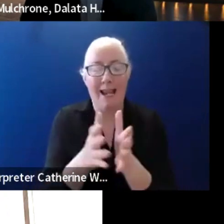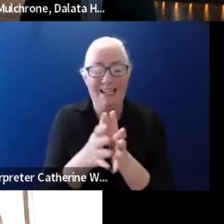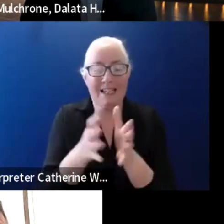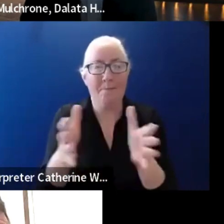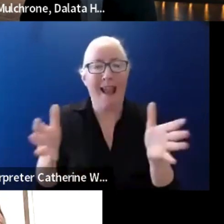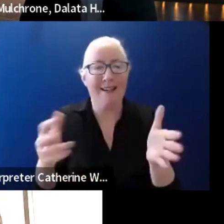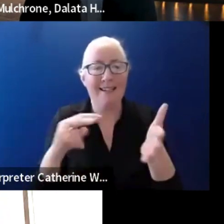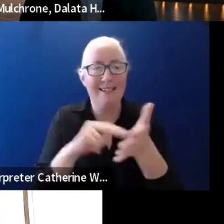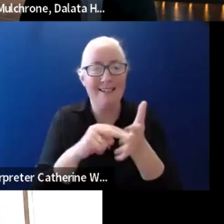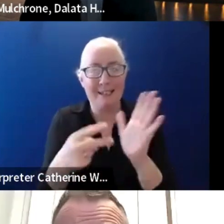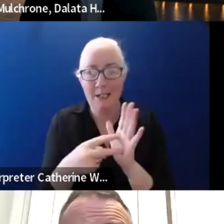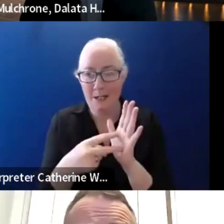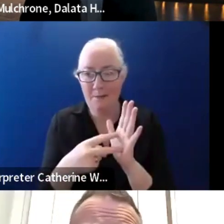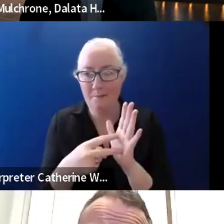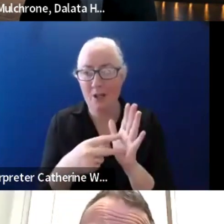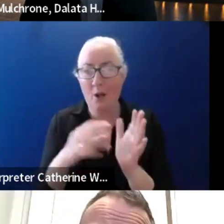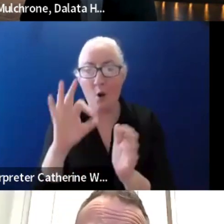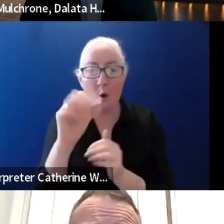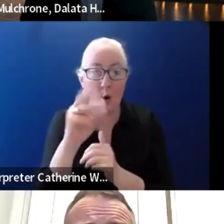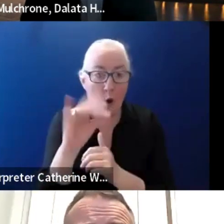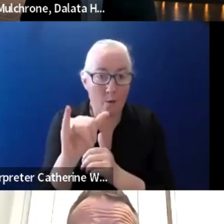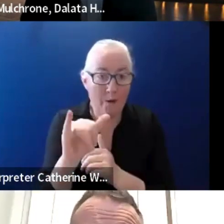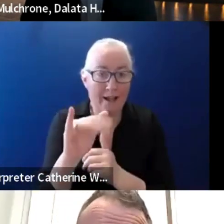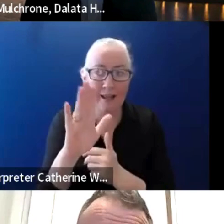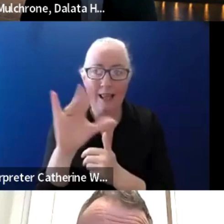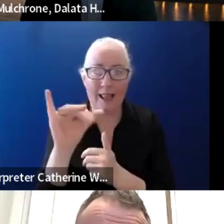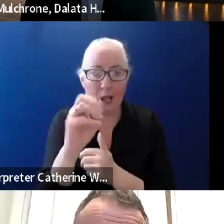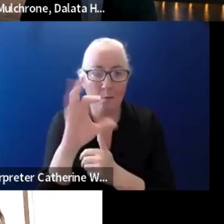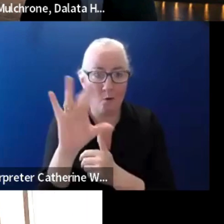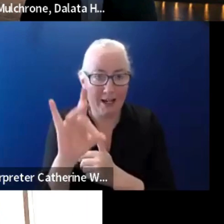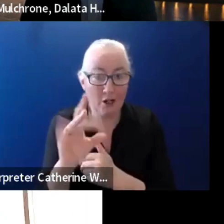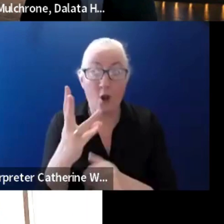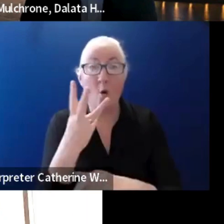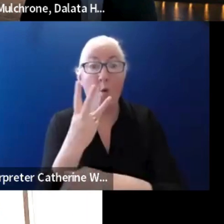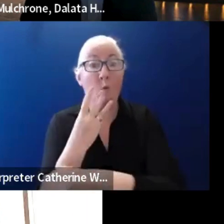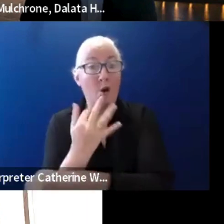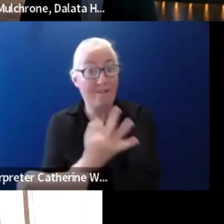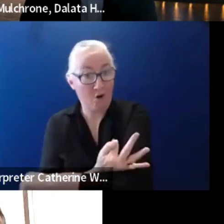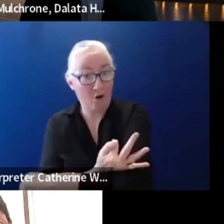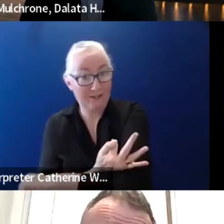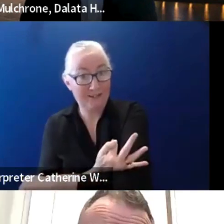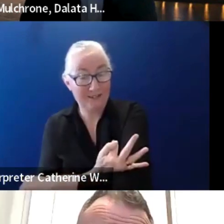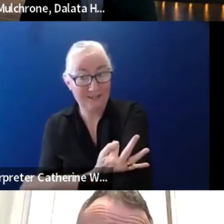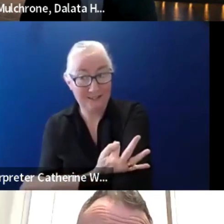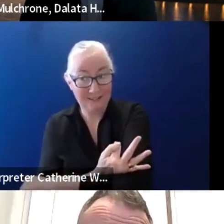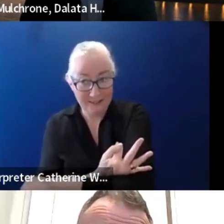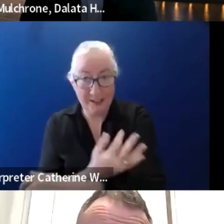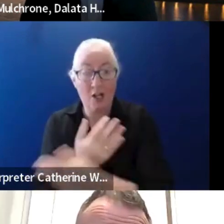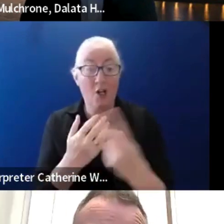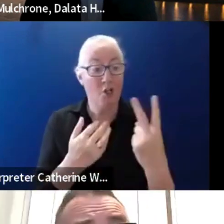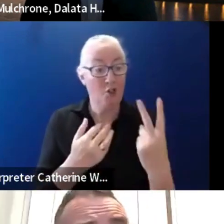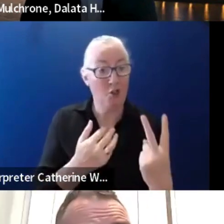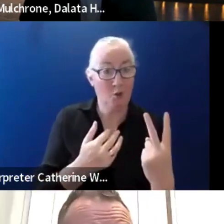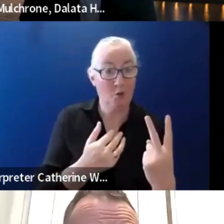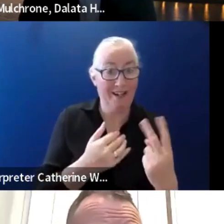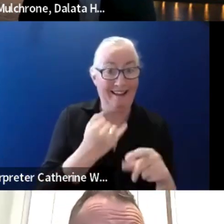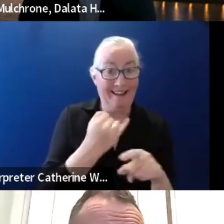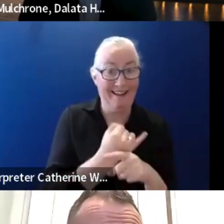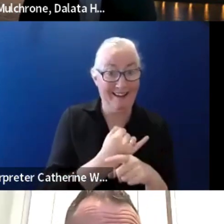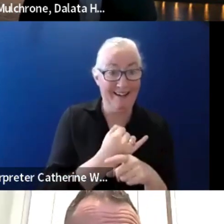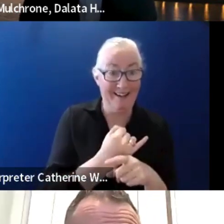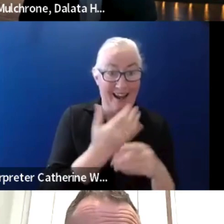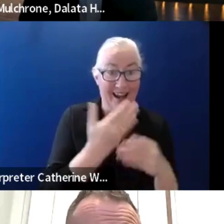to, as you said, Daragh, to Galway, Limerick and Waterford now. We've gone from a team of 2 people when it started to